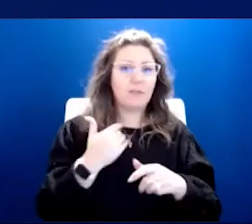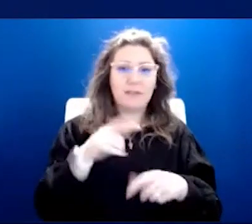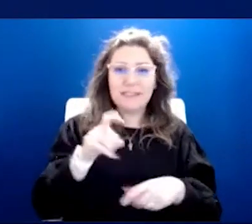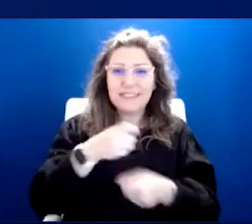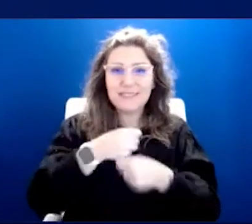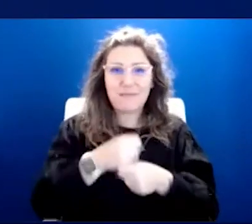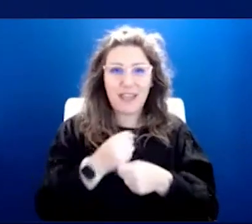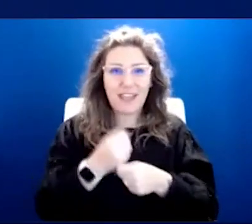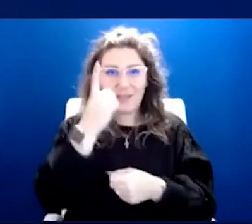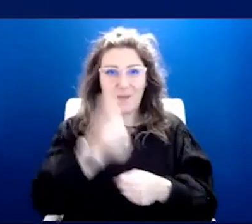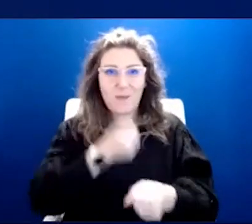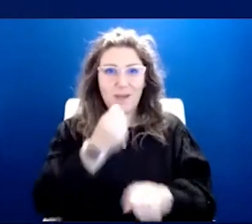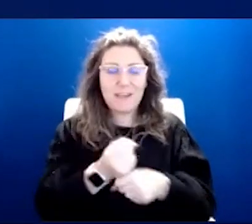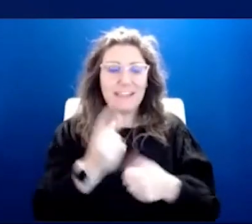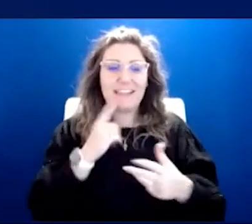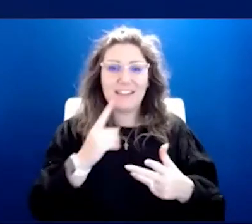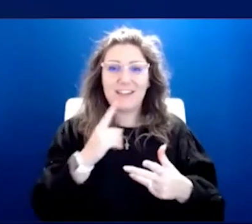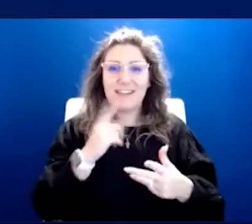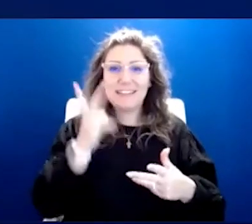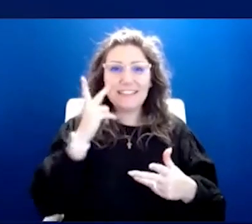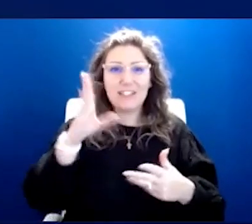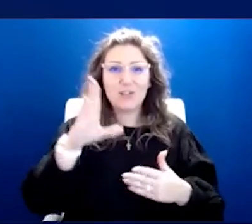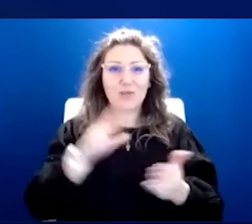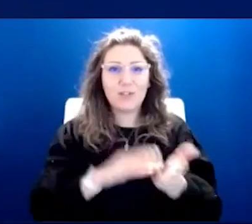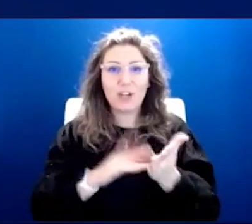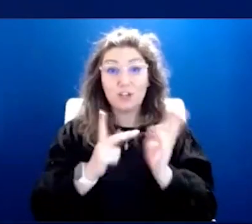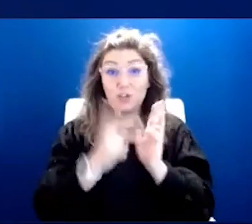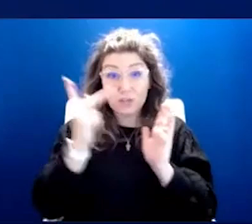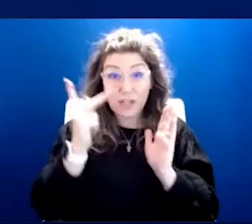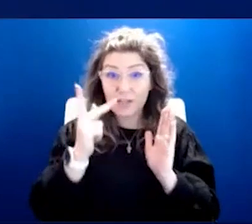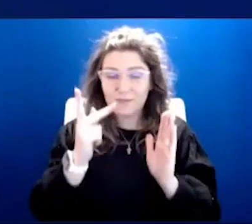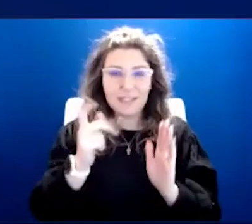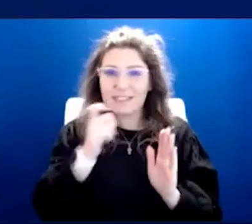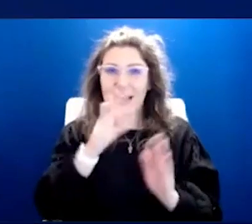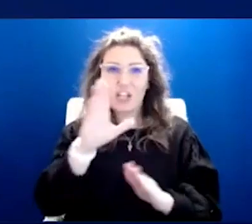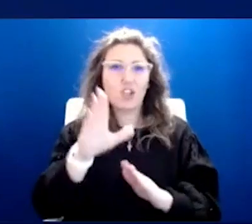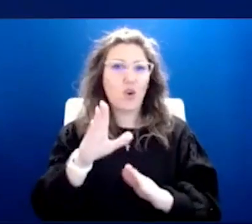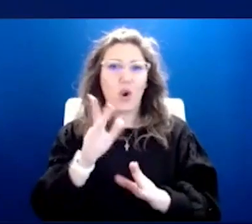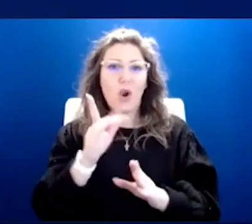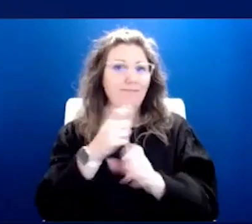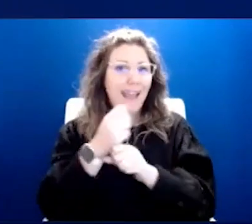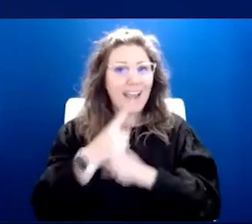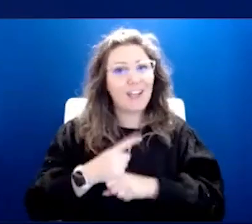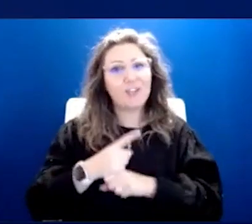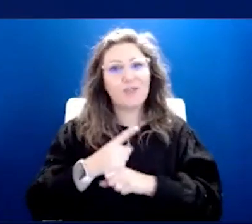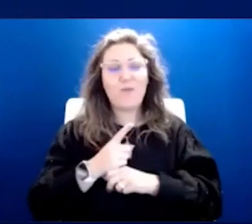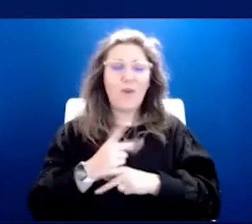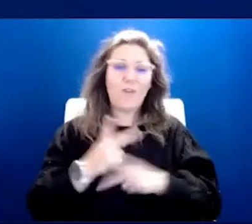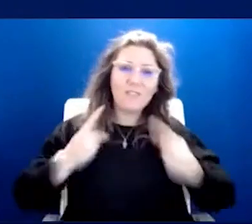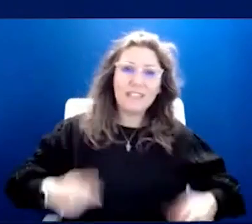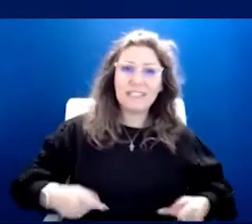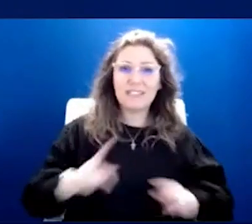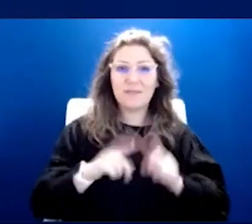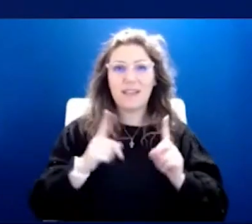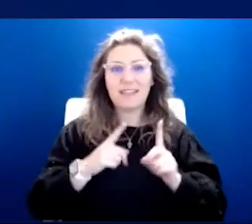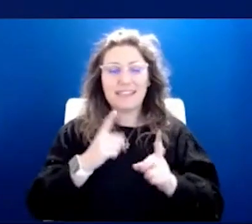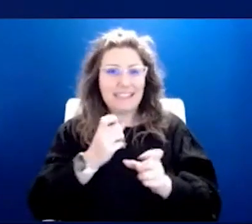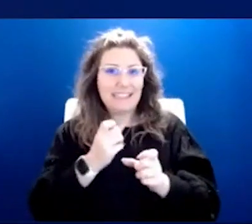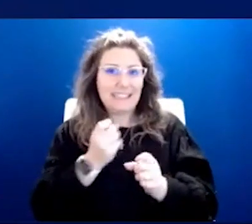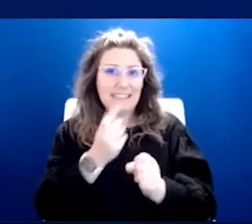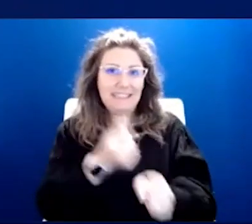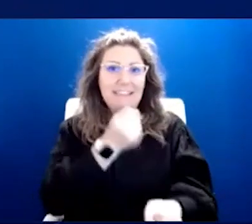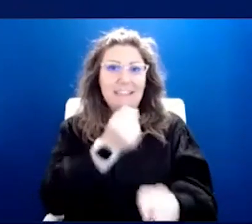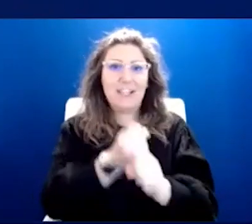of see your doctor twice. Don't just get your annual physical. Maybe this should be the year where we just have a campaign that's